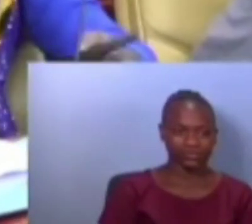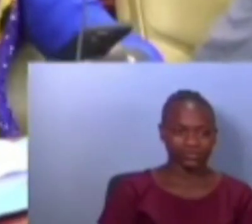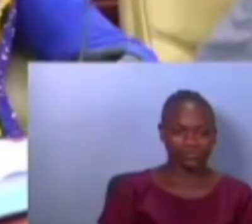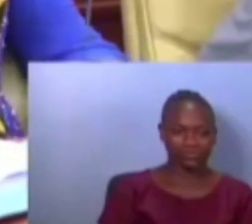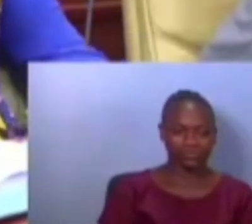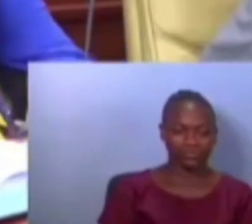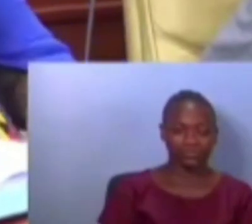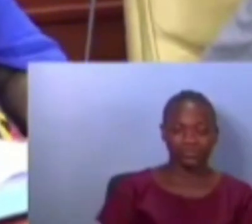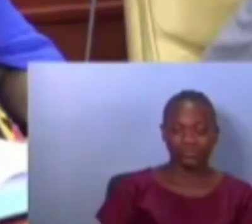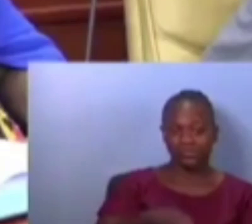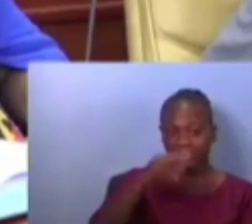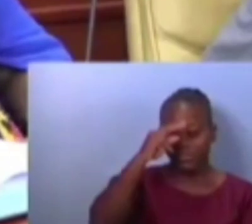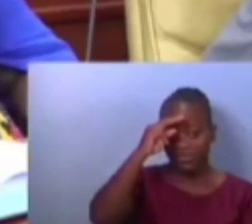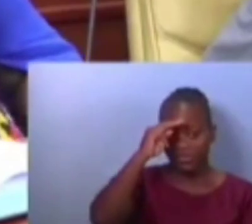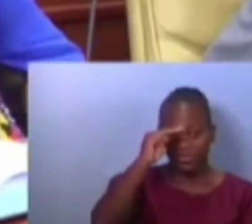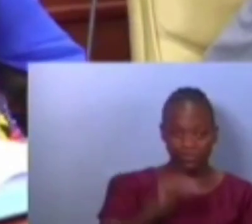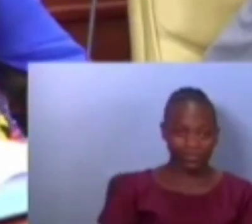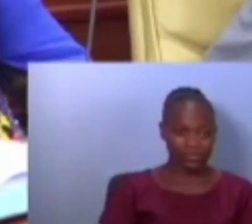Chairman,